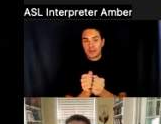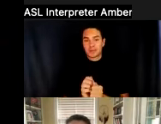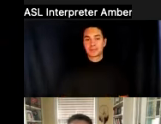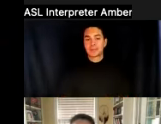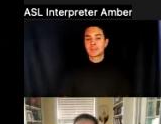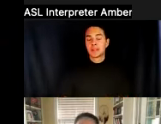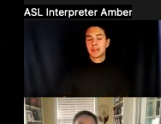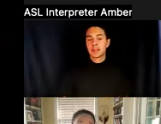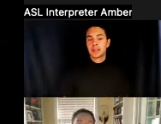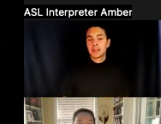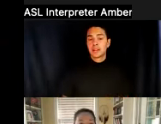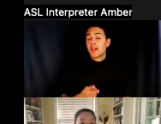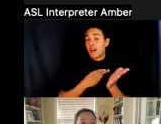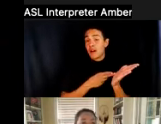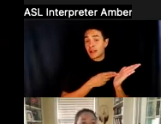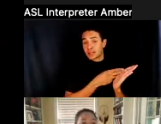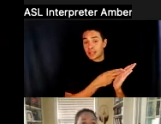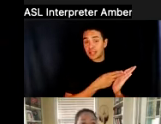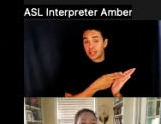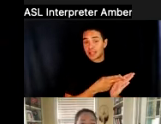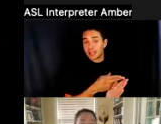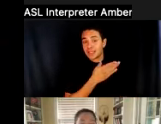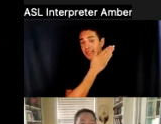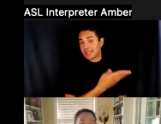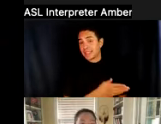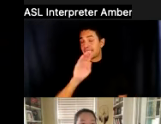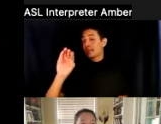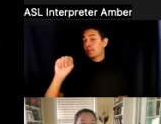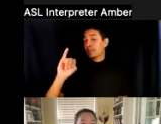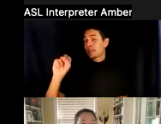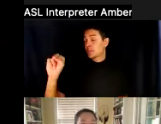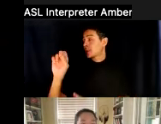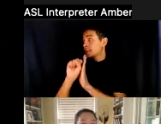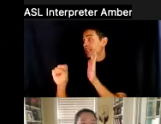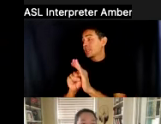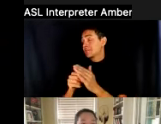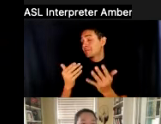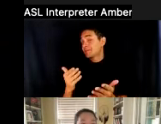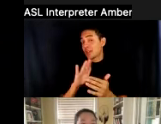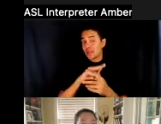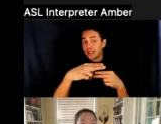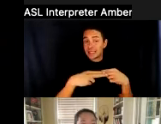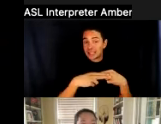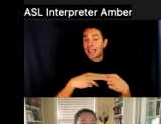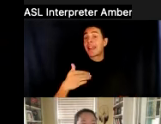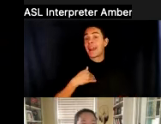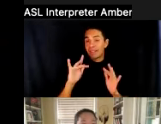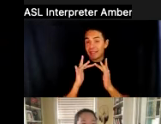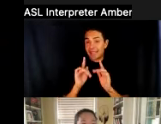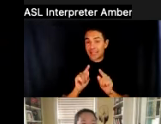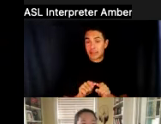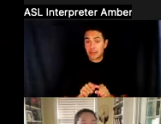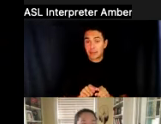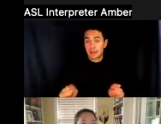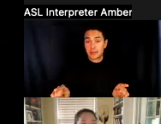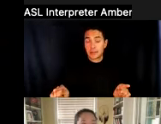And honestly, so this is for Minnesota. So on this slide, there is a link, and it